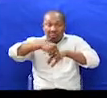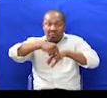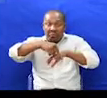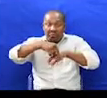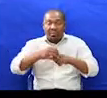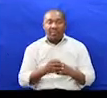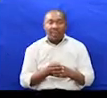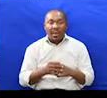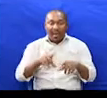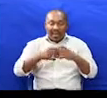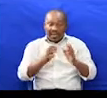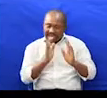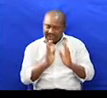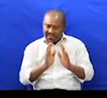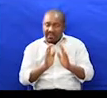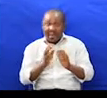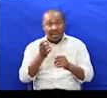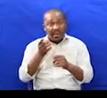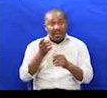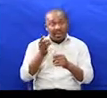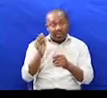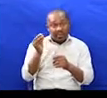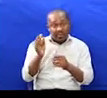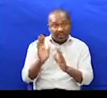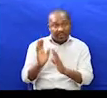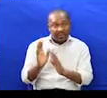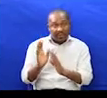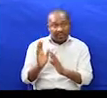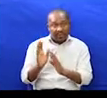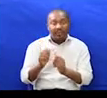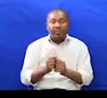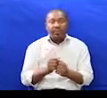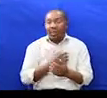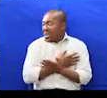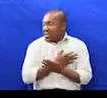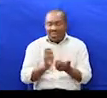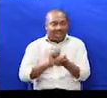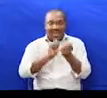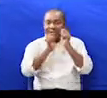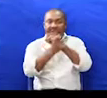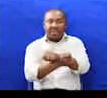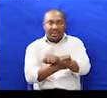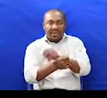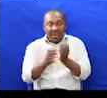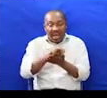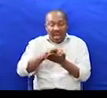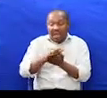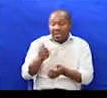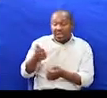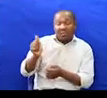But it will remain to be what? To be a gold. Will never change the nature of the